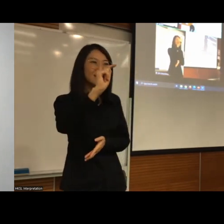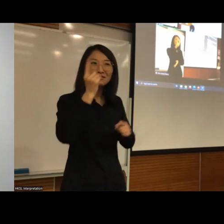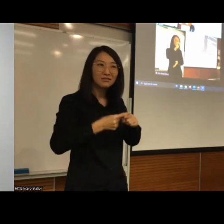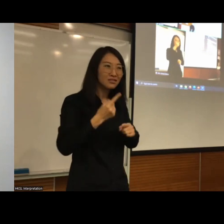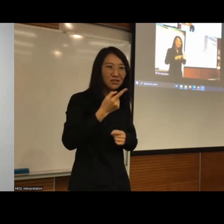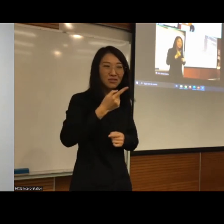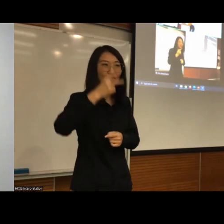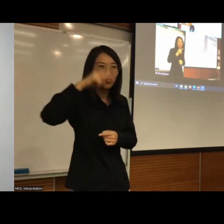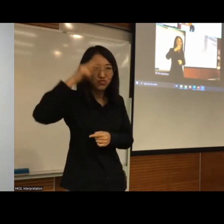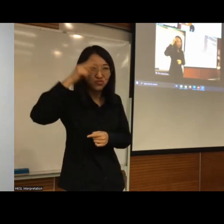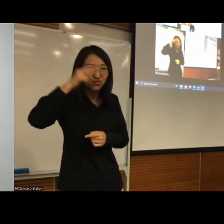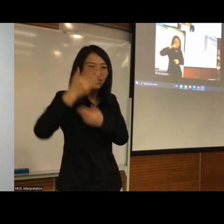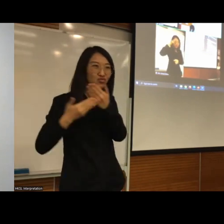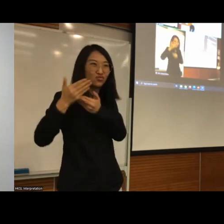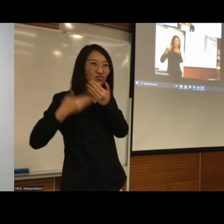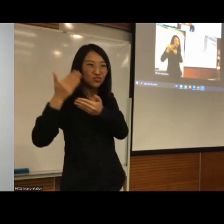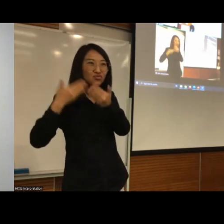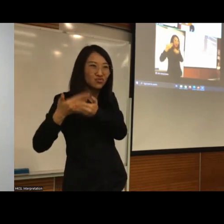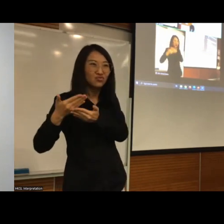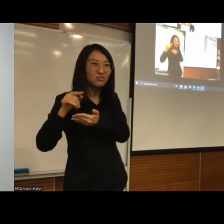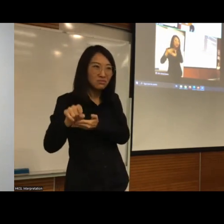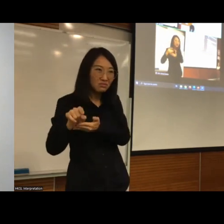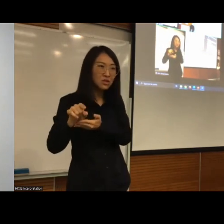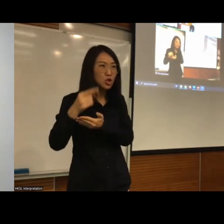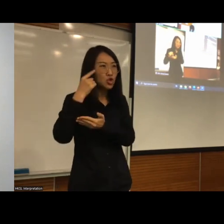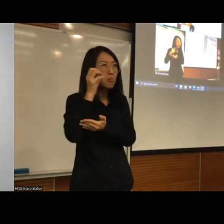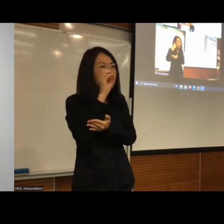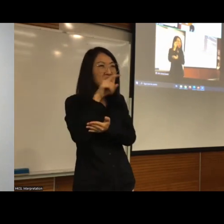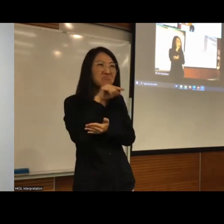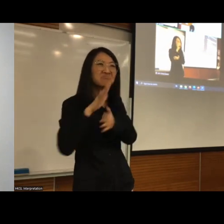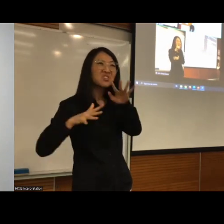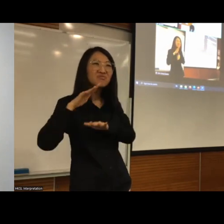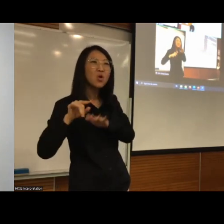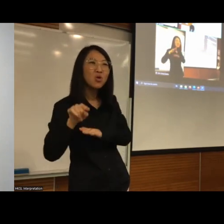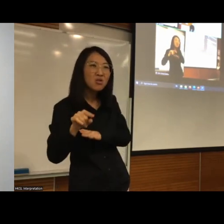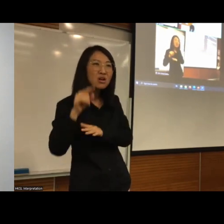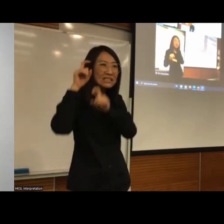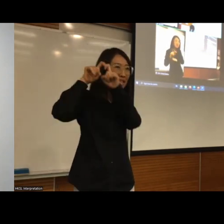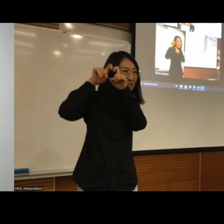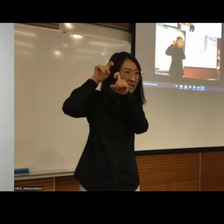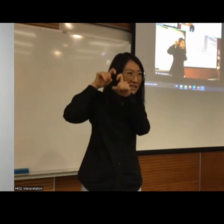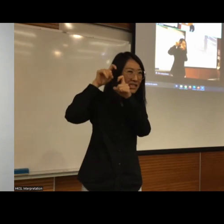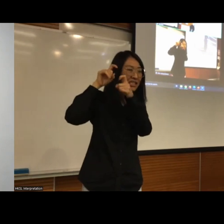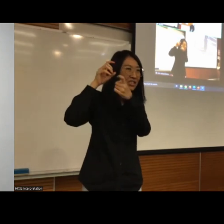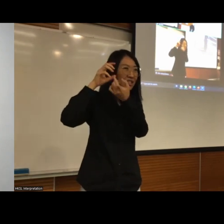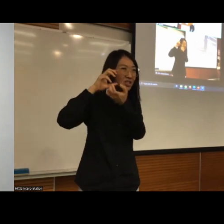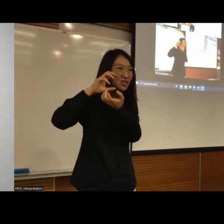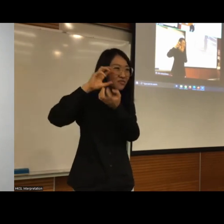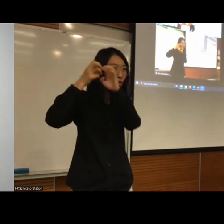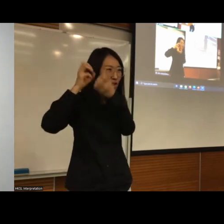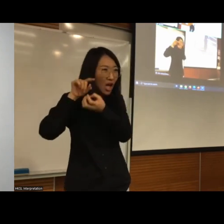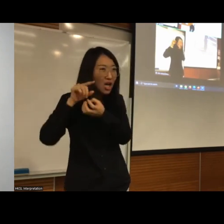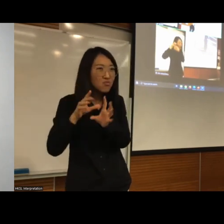towards grammatical explicitness in translation and might also be linked to the cognitive complexity involved in the